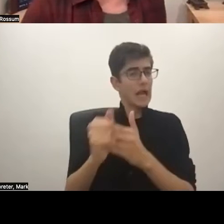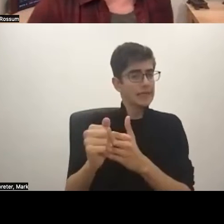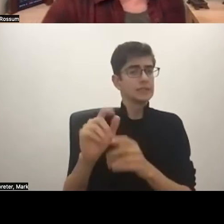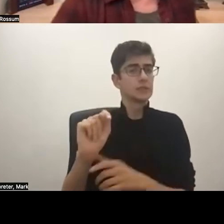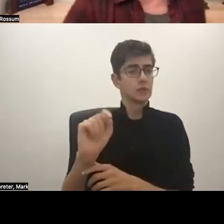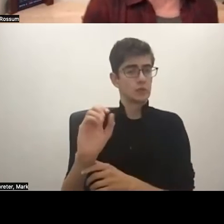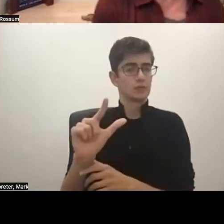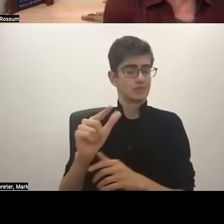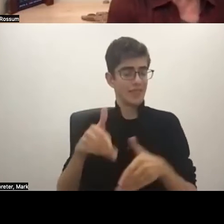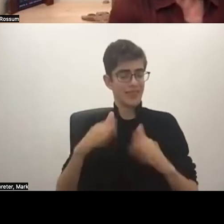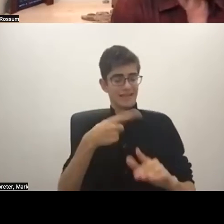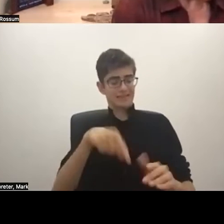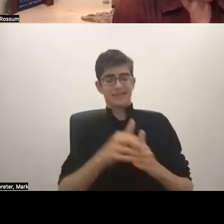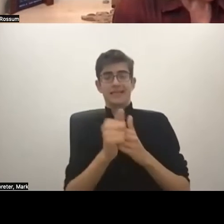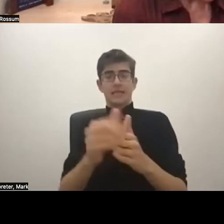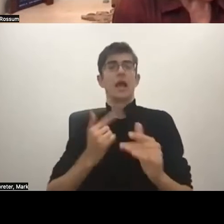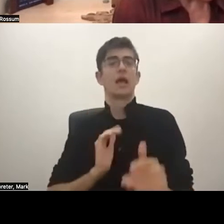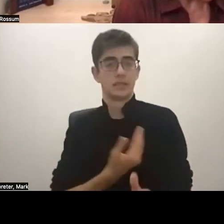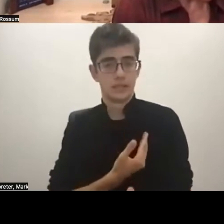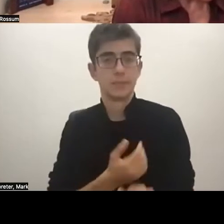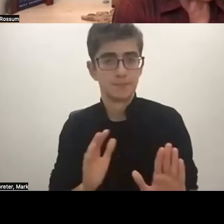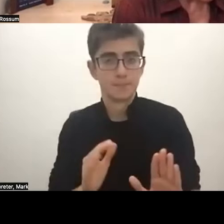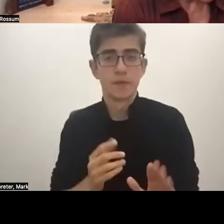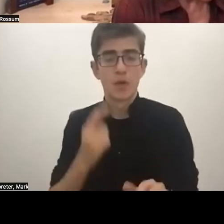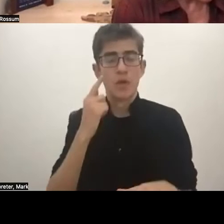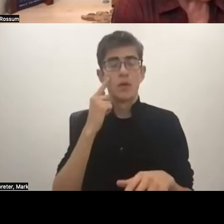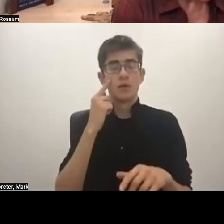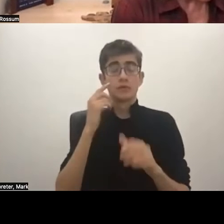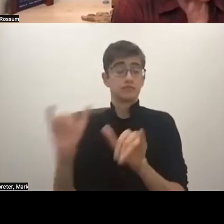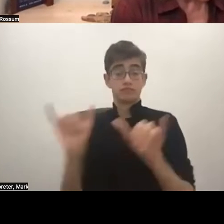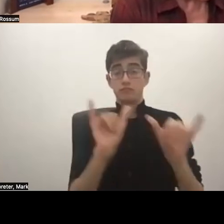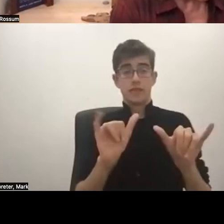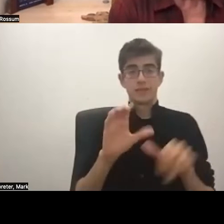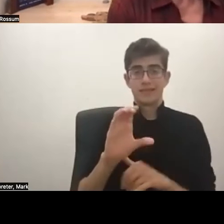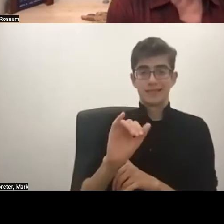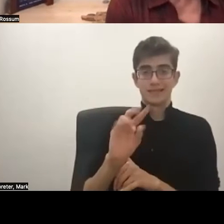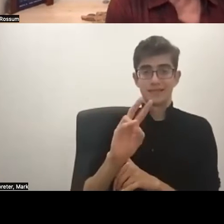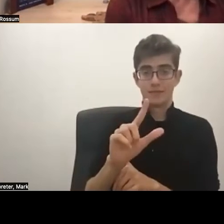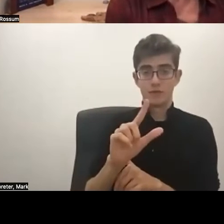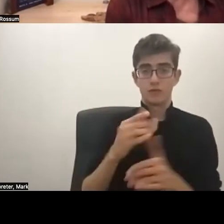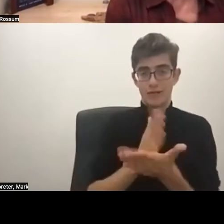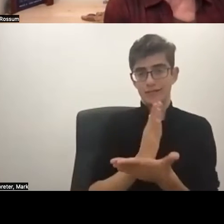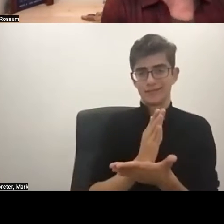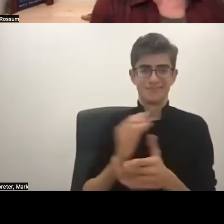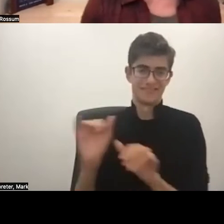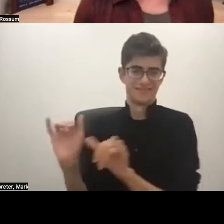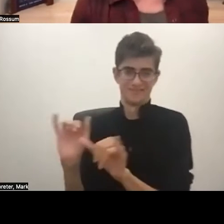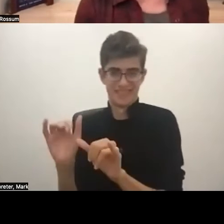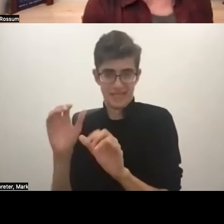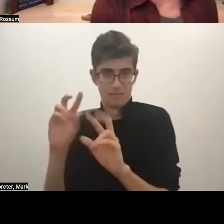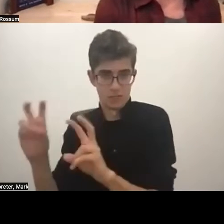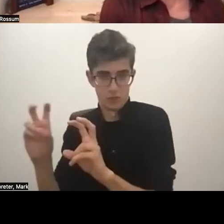we're looking at the arc of civil rights, and that's what this really boils down to, is the civil rights specifically